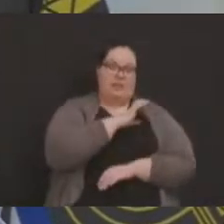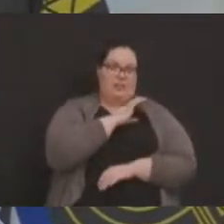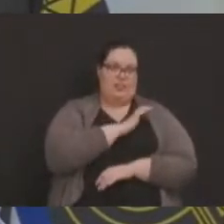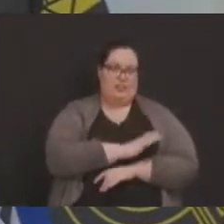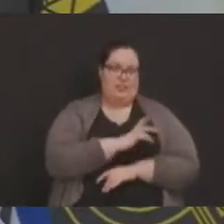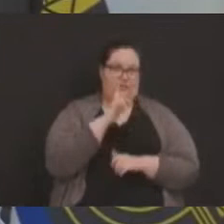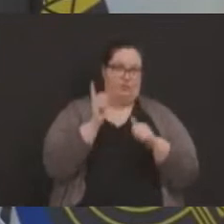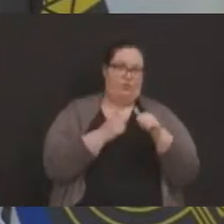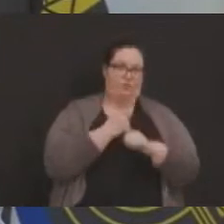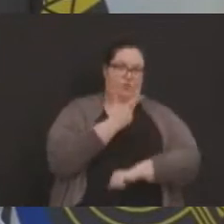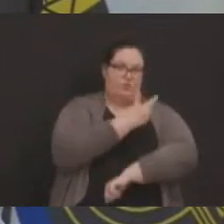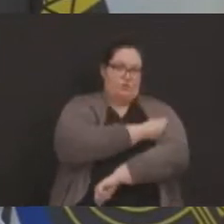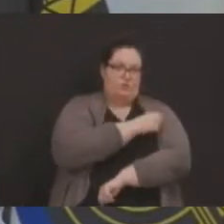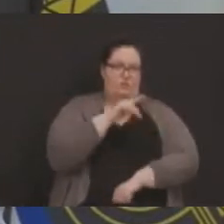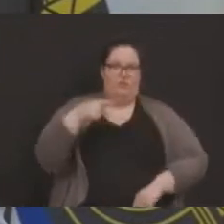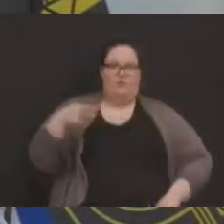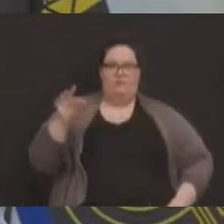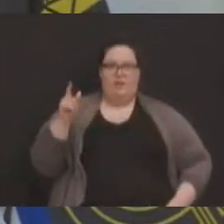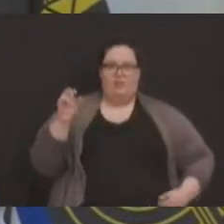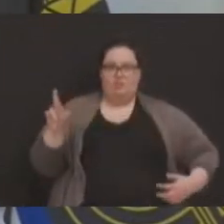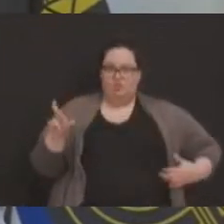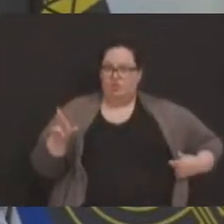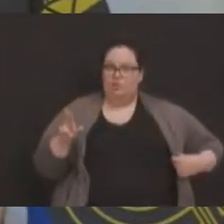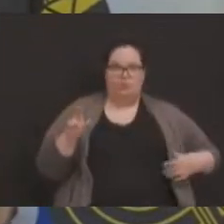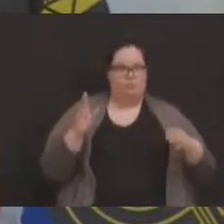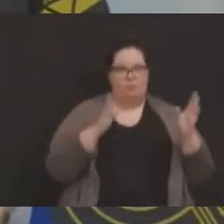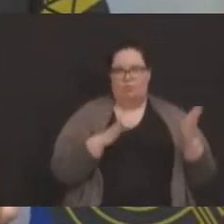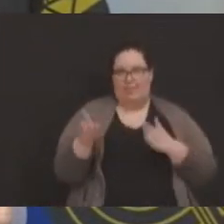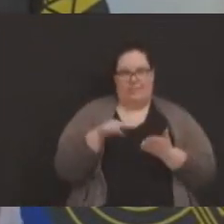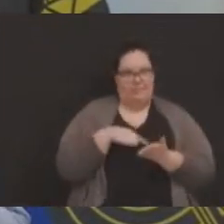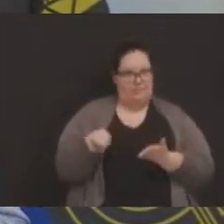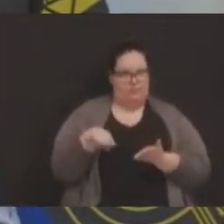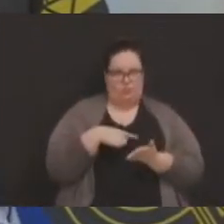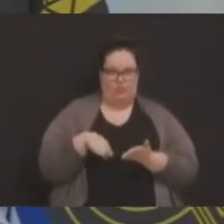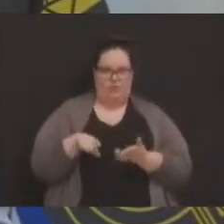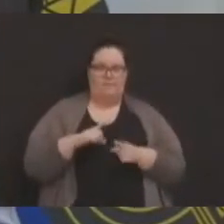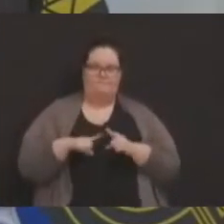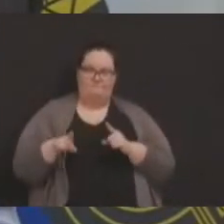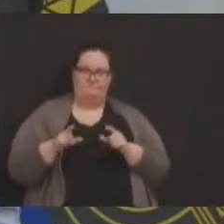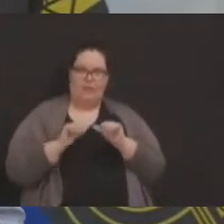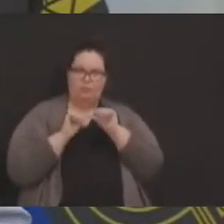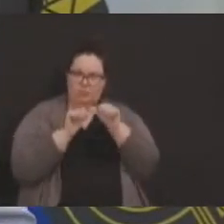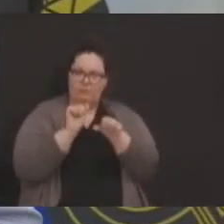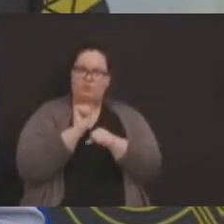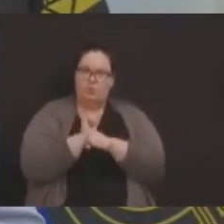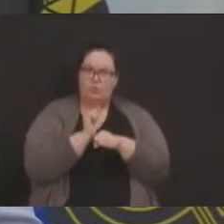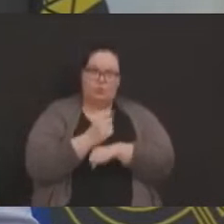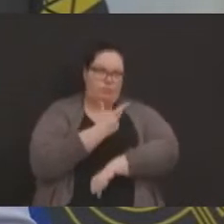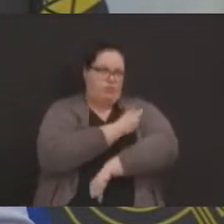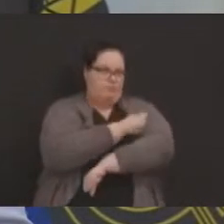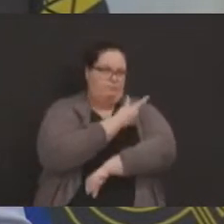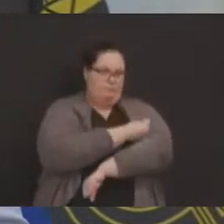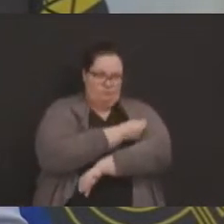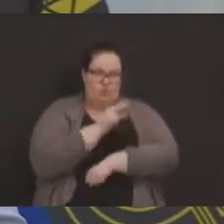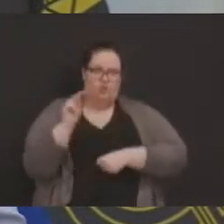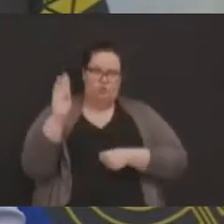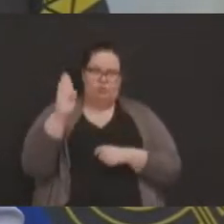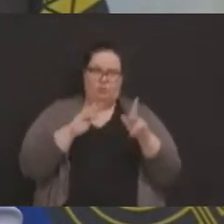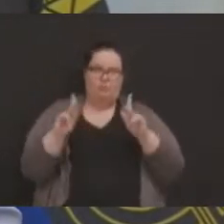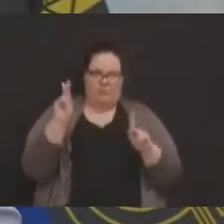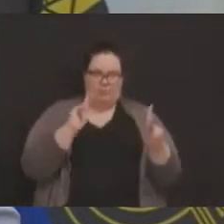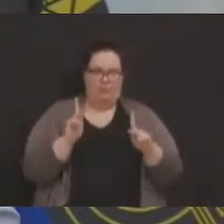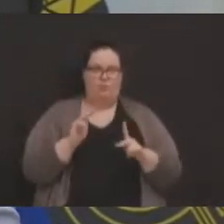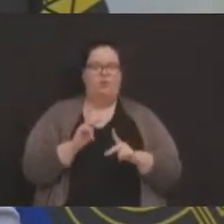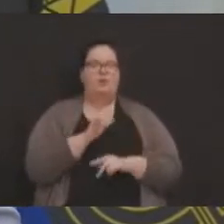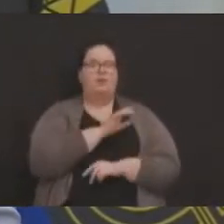And the vaccination clinics are planned for 20 long-term care facilities starting today using the Moderna vaccine. And so we'll be providing the